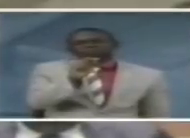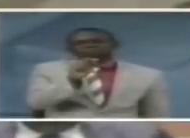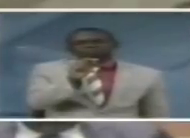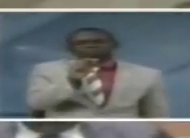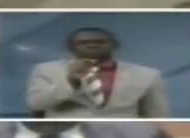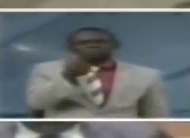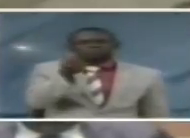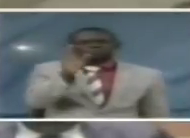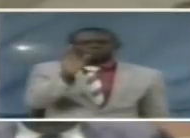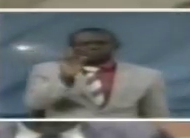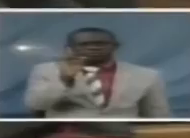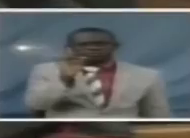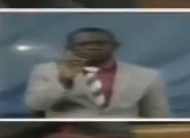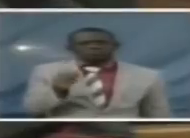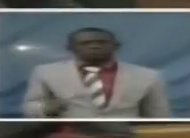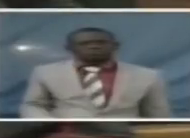January